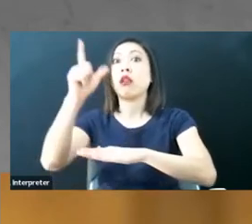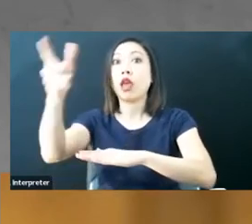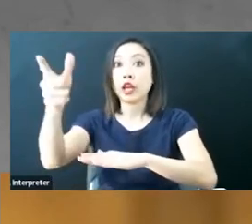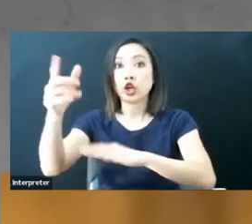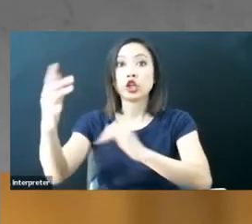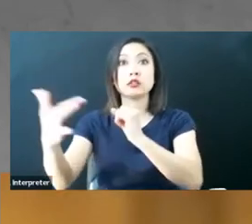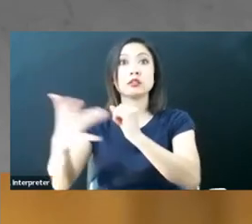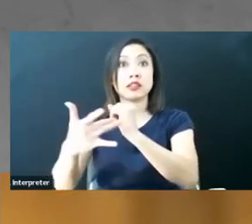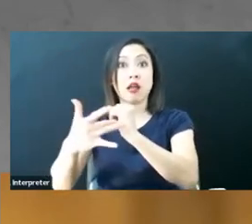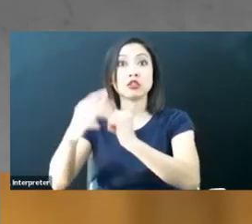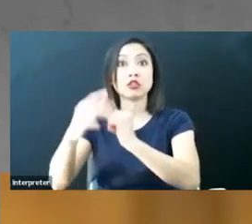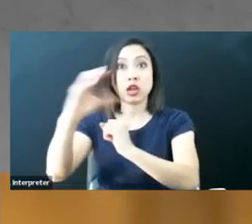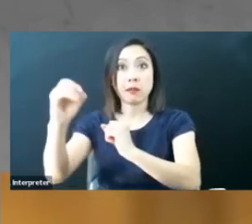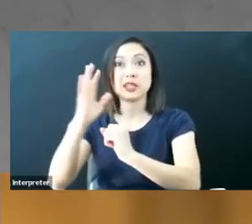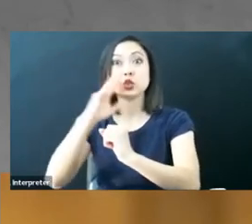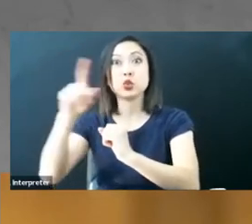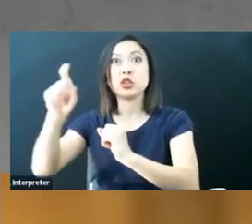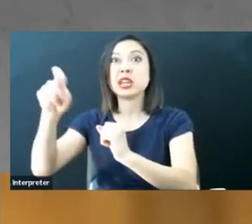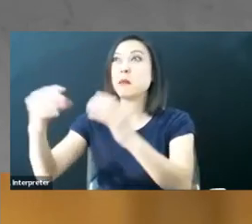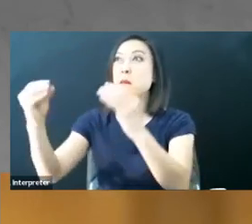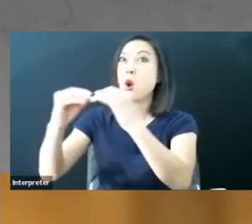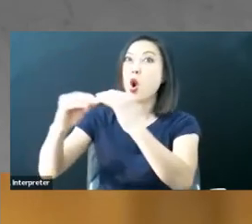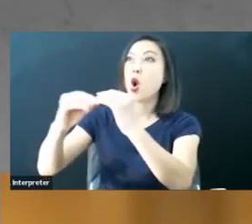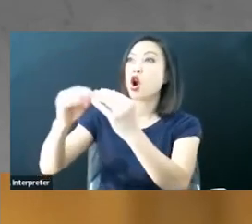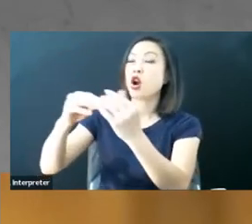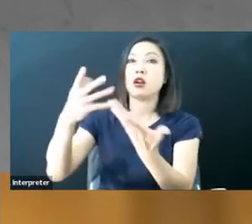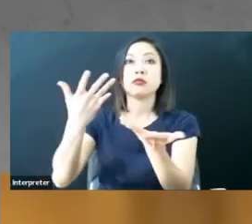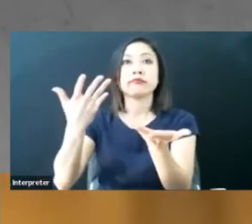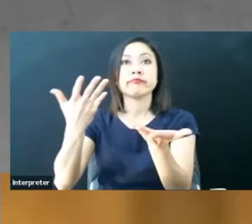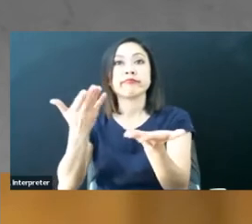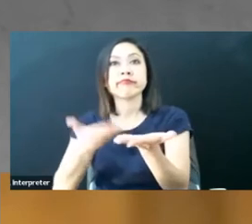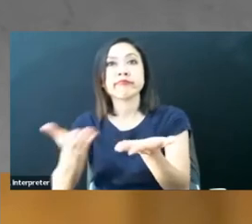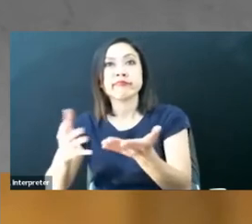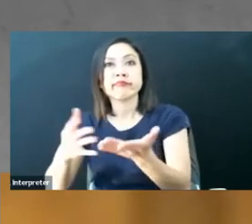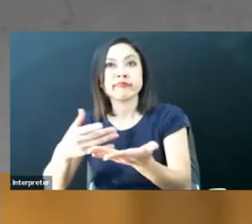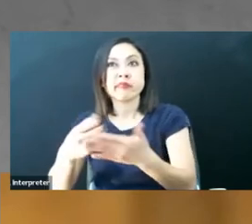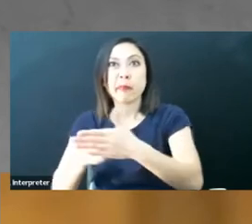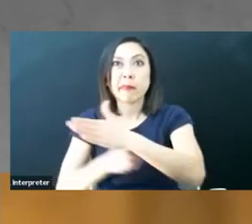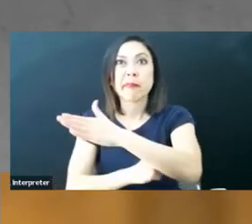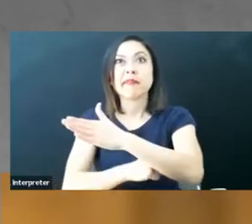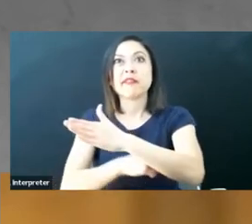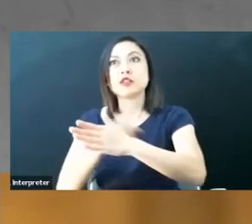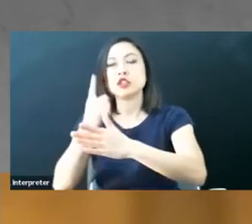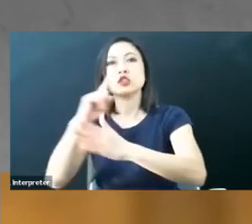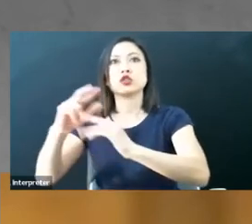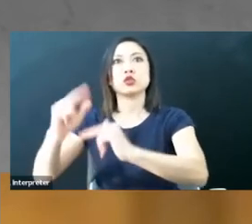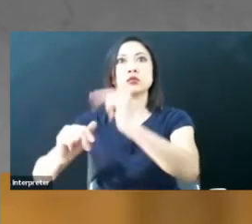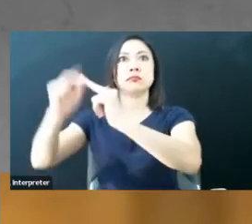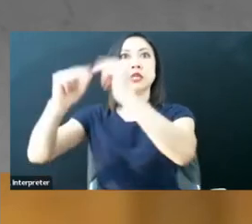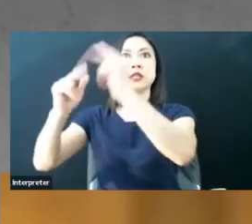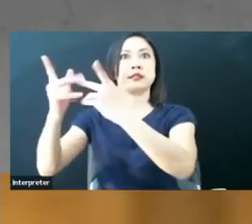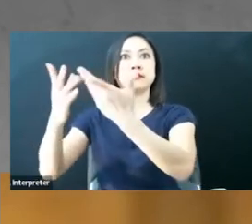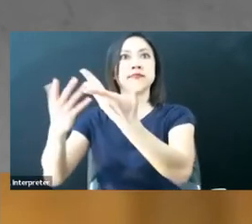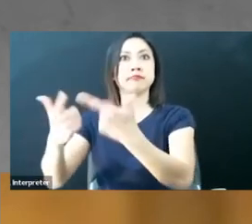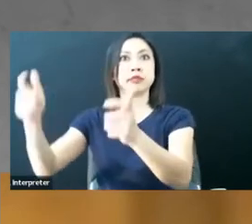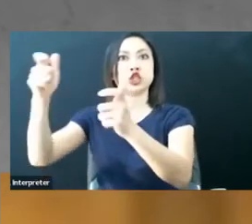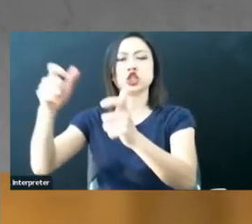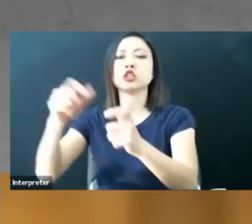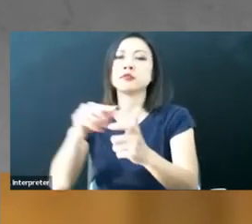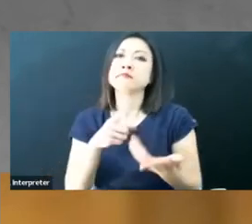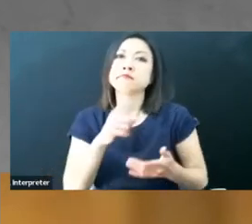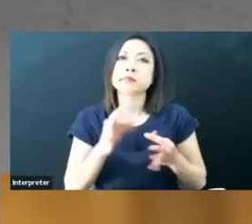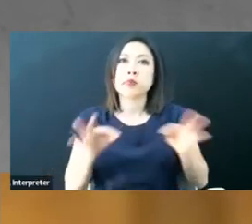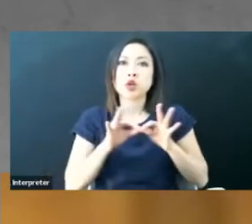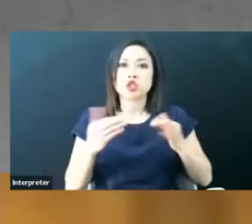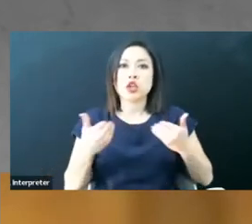to build in excellence, you've gone so quickly, it's hard to catch up. So getting someone on your team